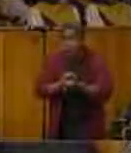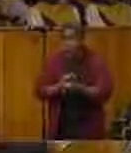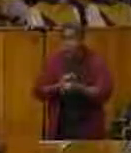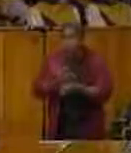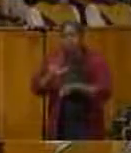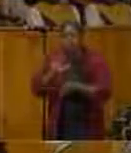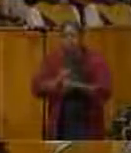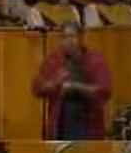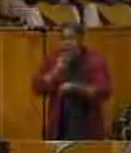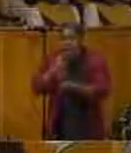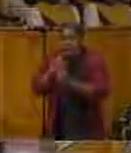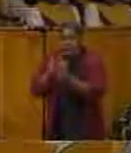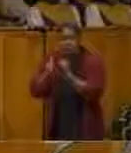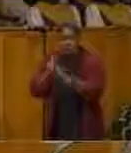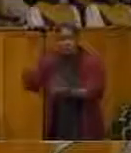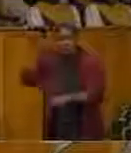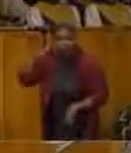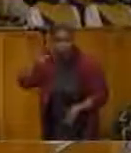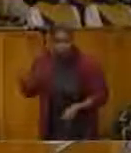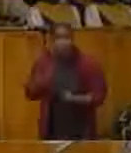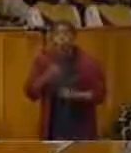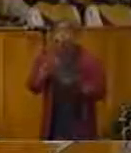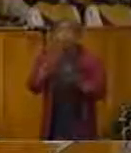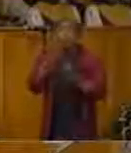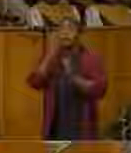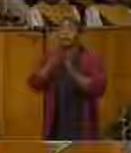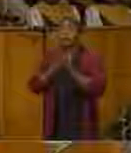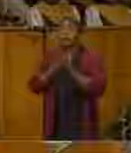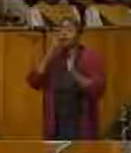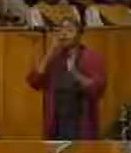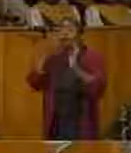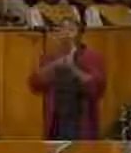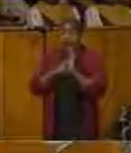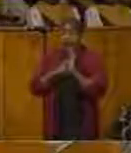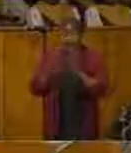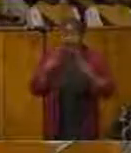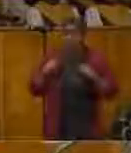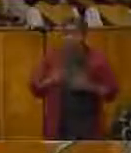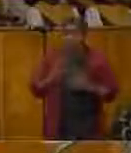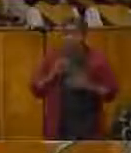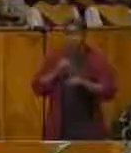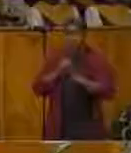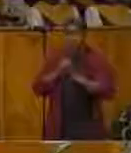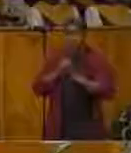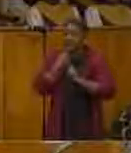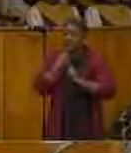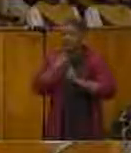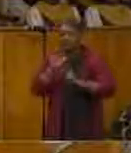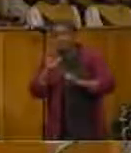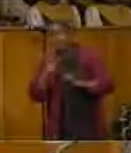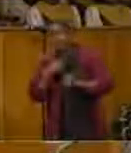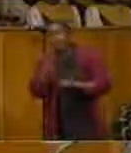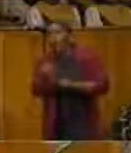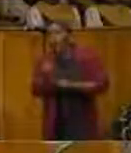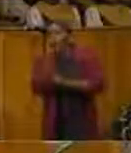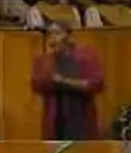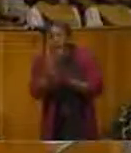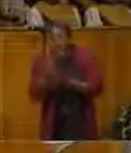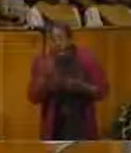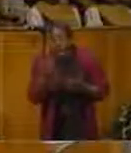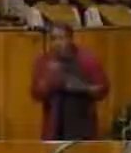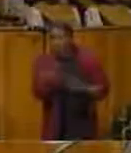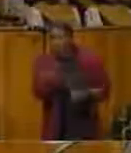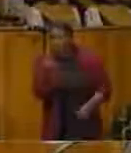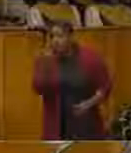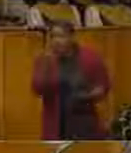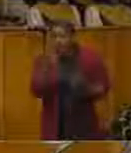competition with God. When Jesus recognizes the reality of the human situation, he says this: there's only one thing